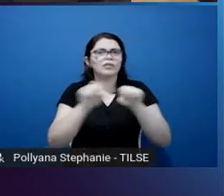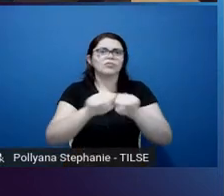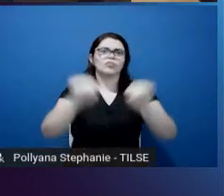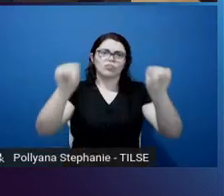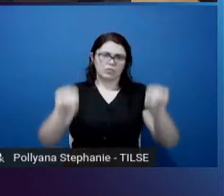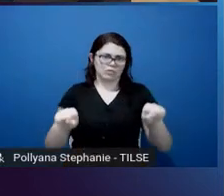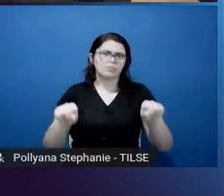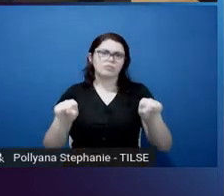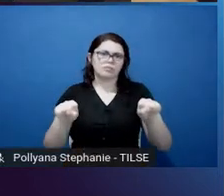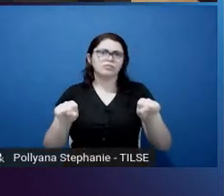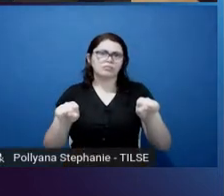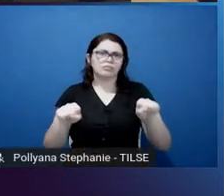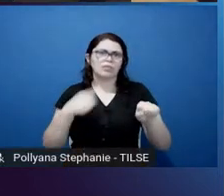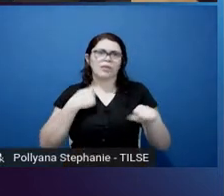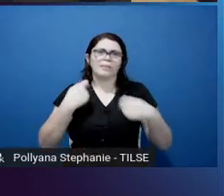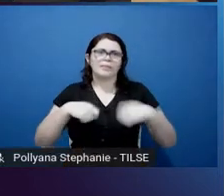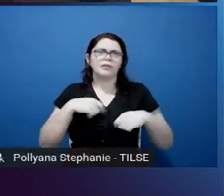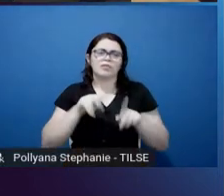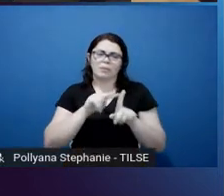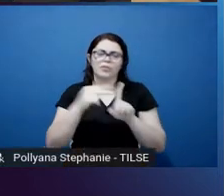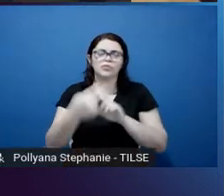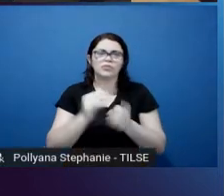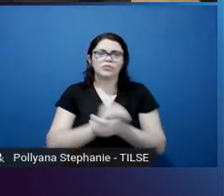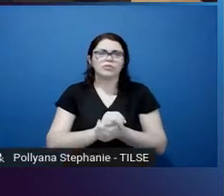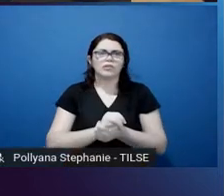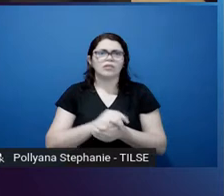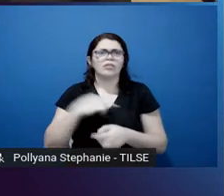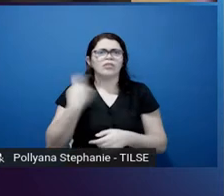we often talk about